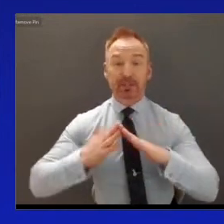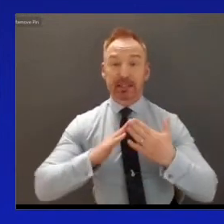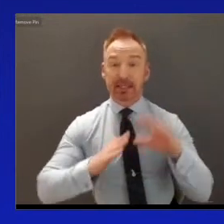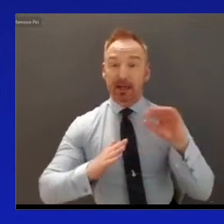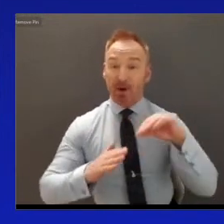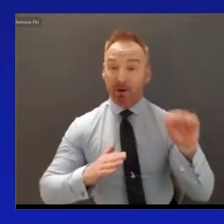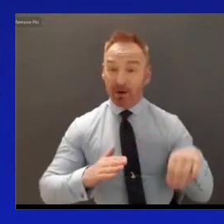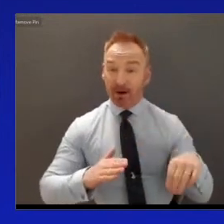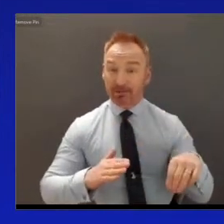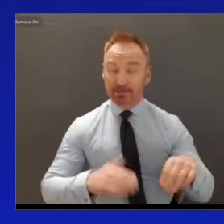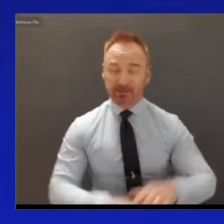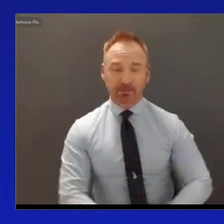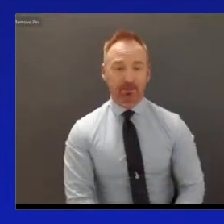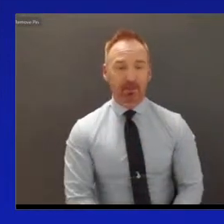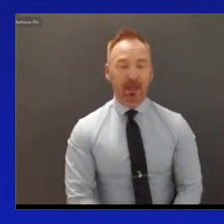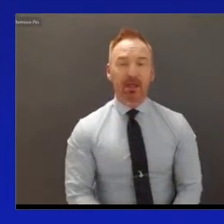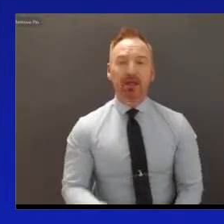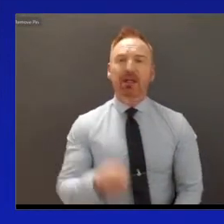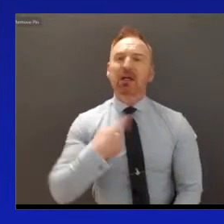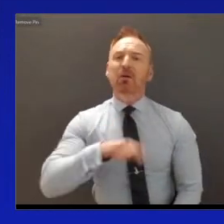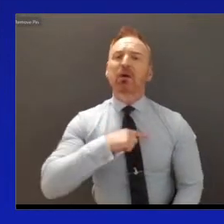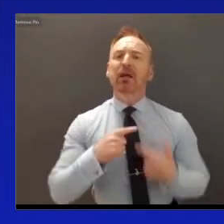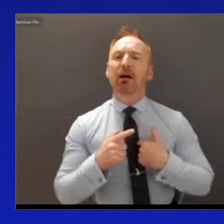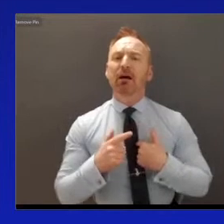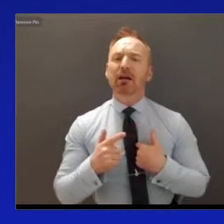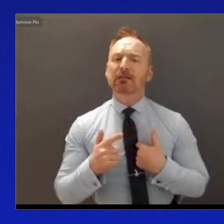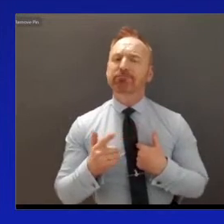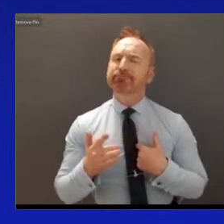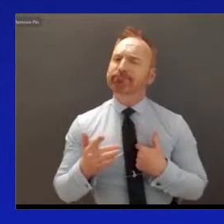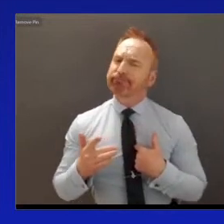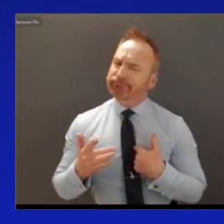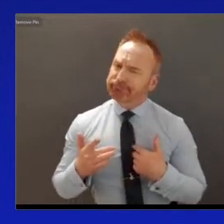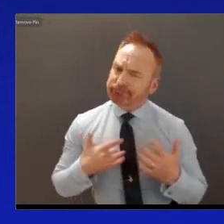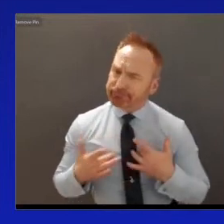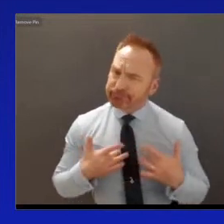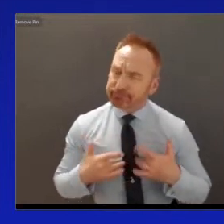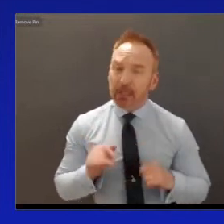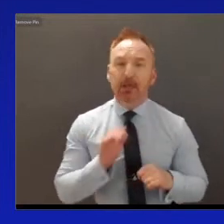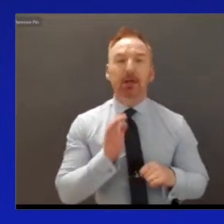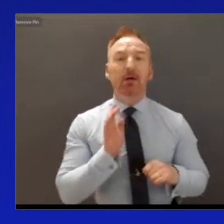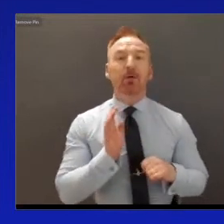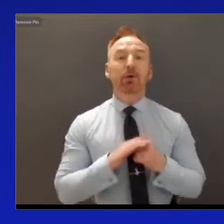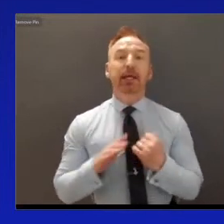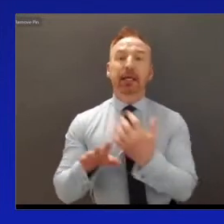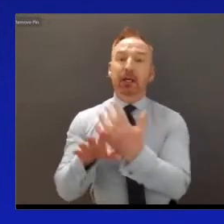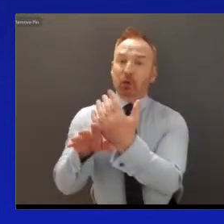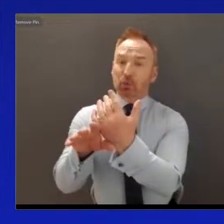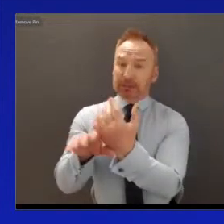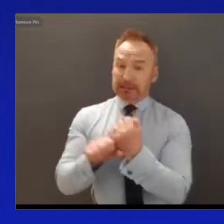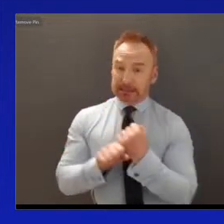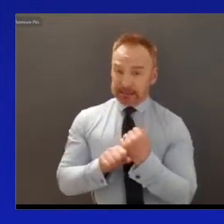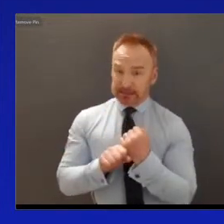pas recevoir les vaccins nécessaires pour administrer une deuxième dose à